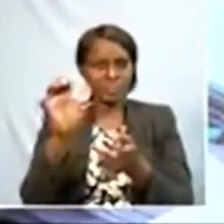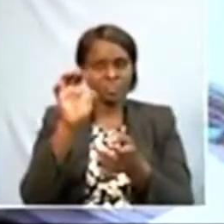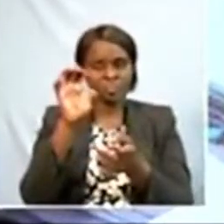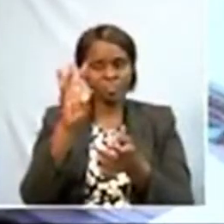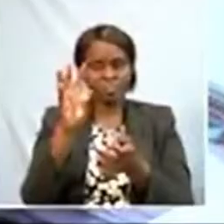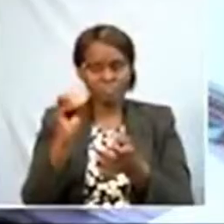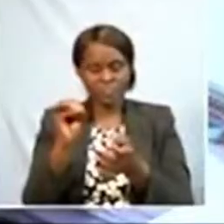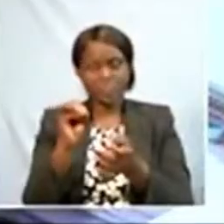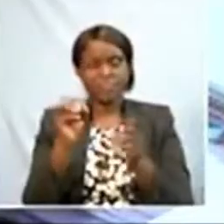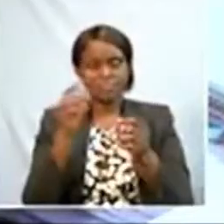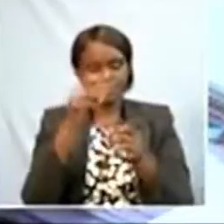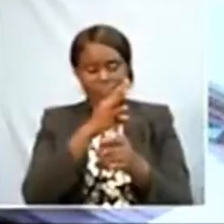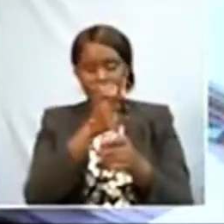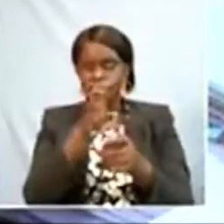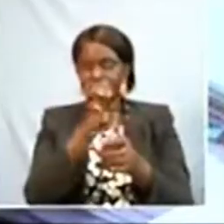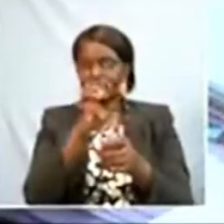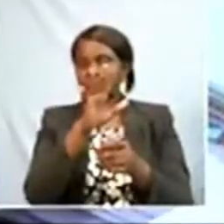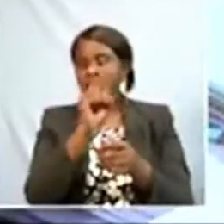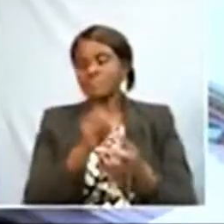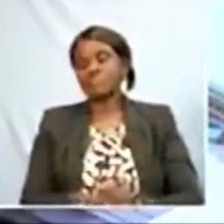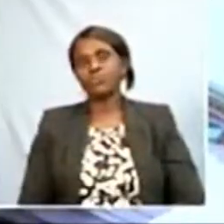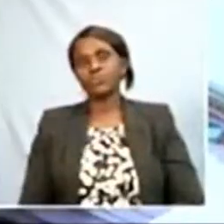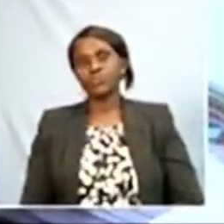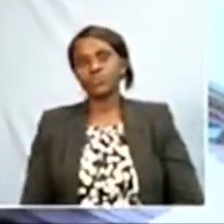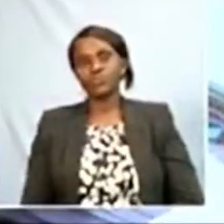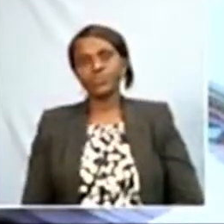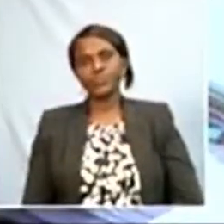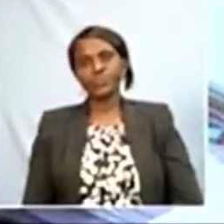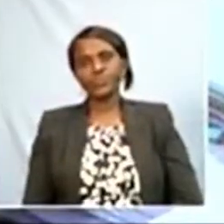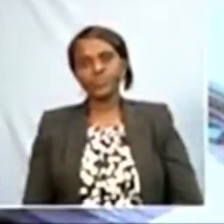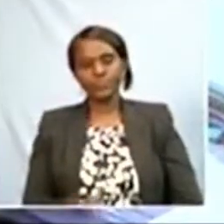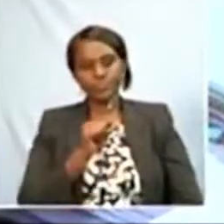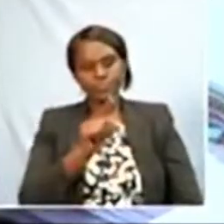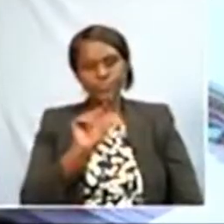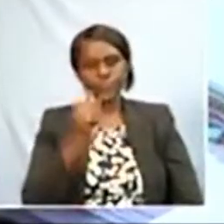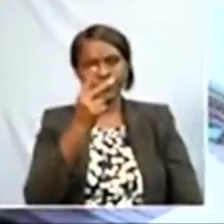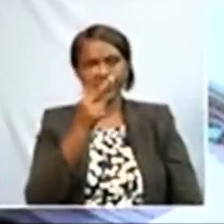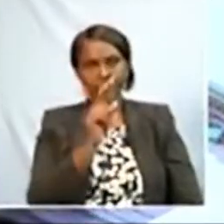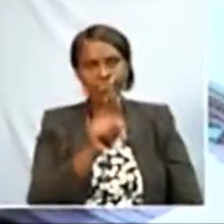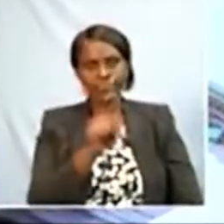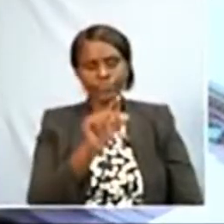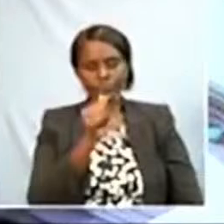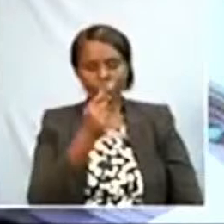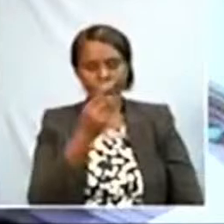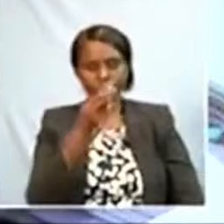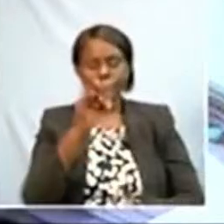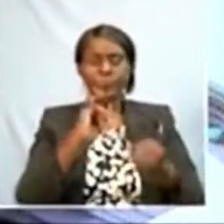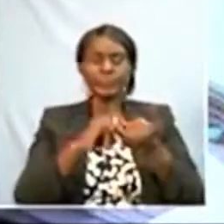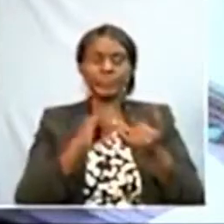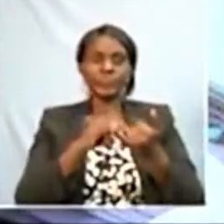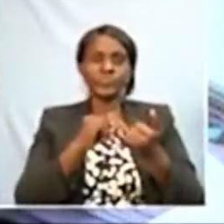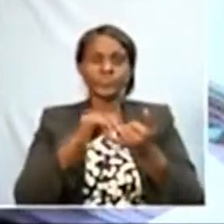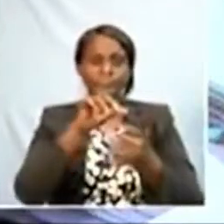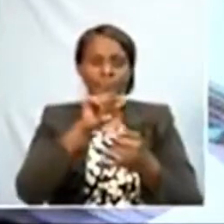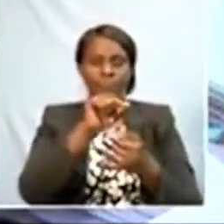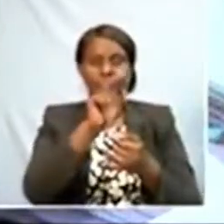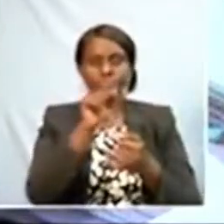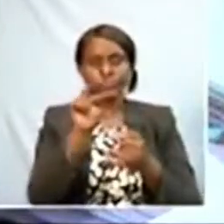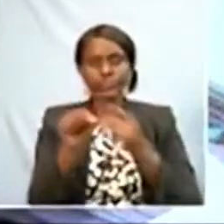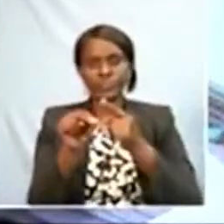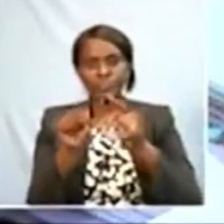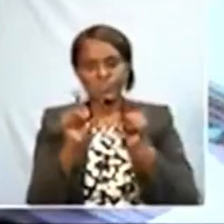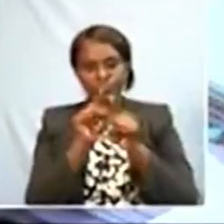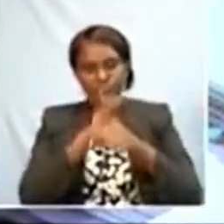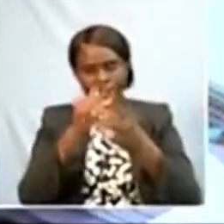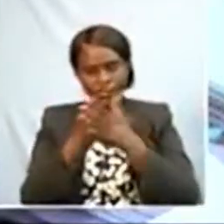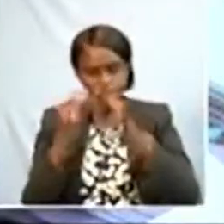732,540. 450, I mean. On the 13th of September 2022,